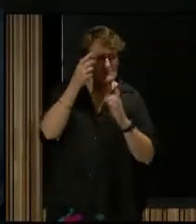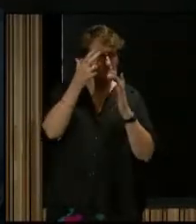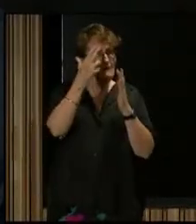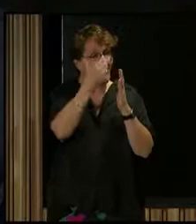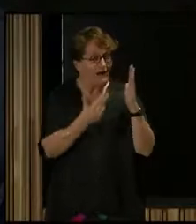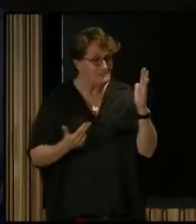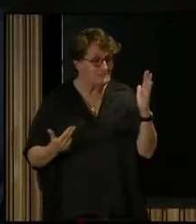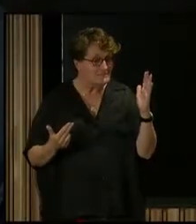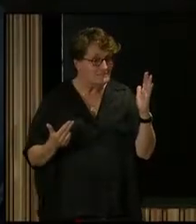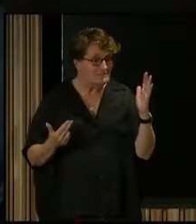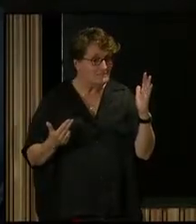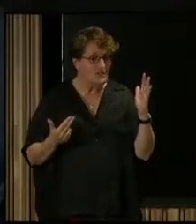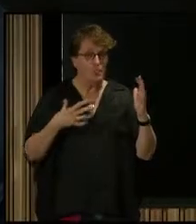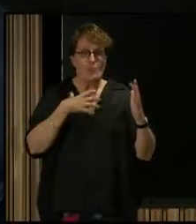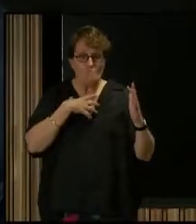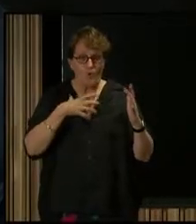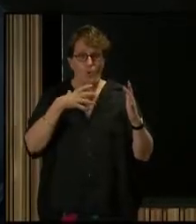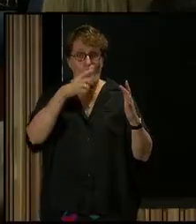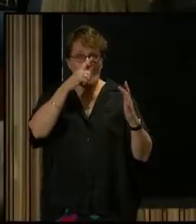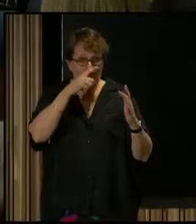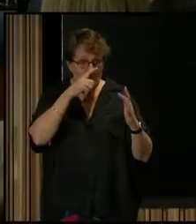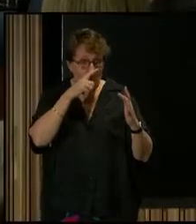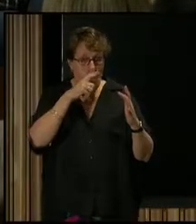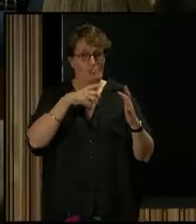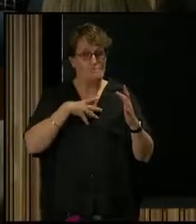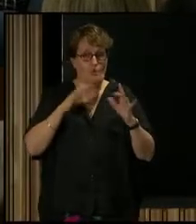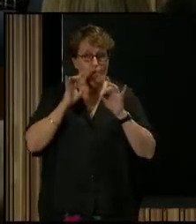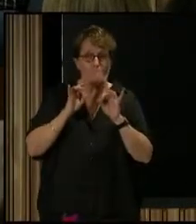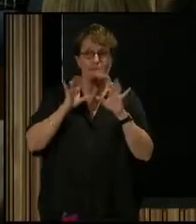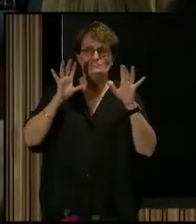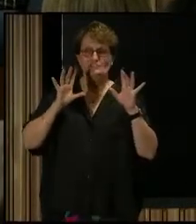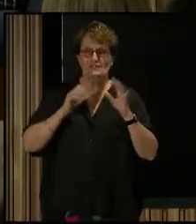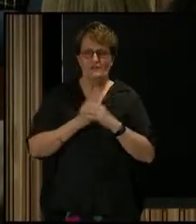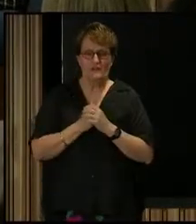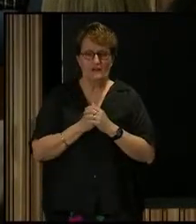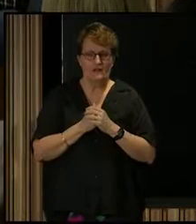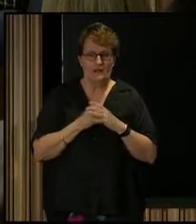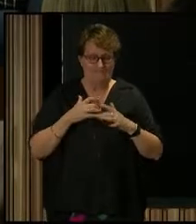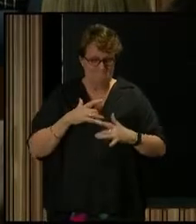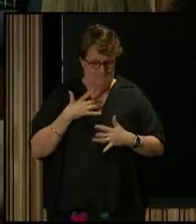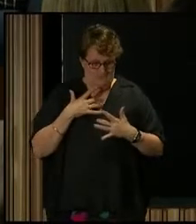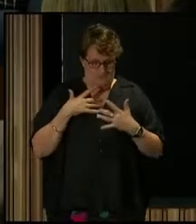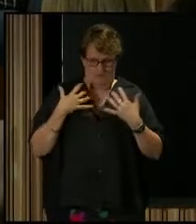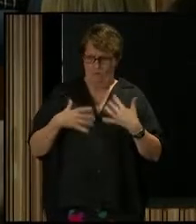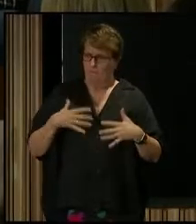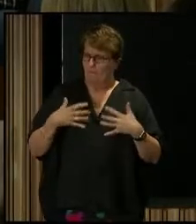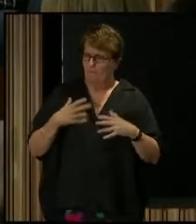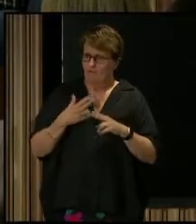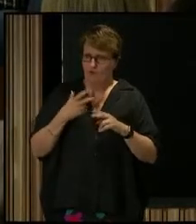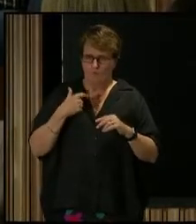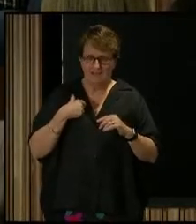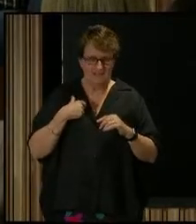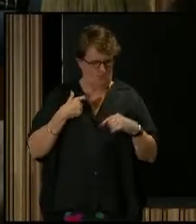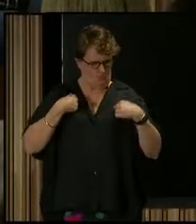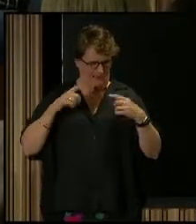that do it together, the more magical the result is. And so it's baffling to me that we've got so used